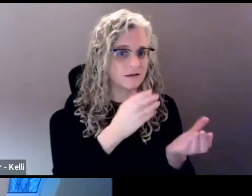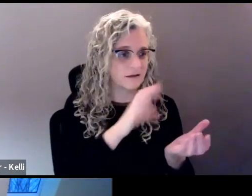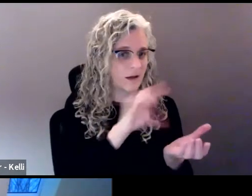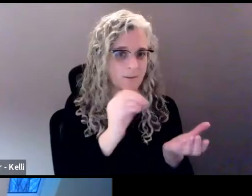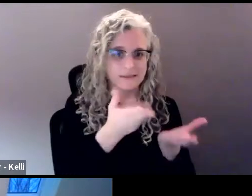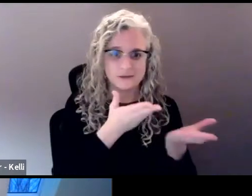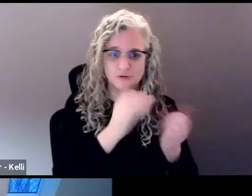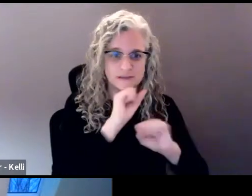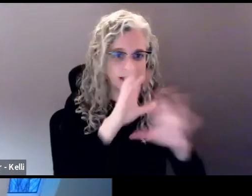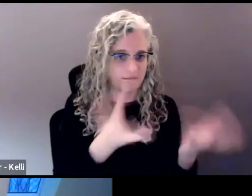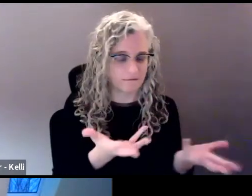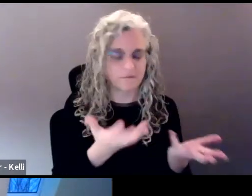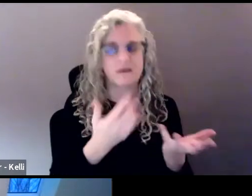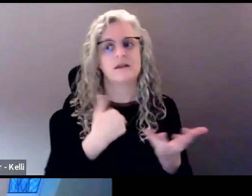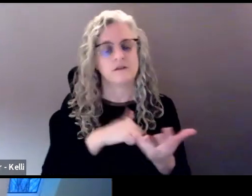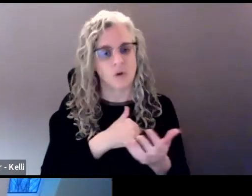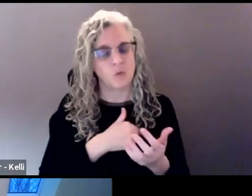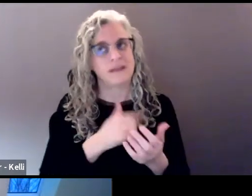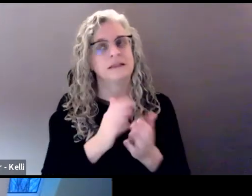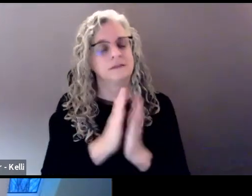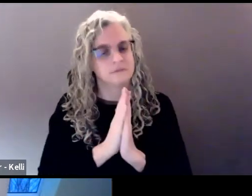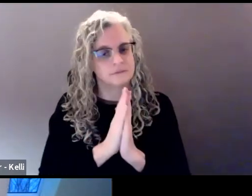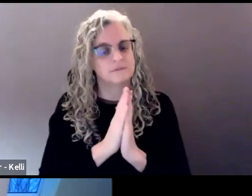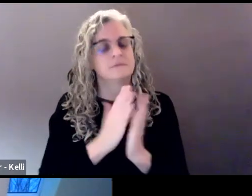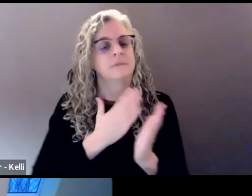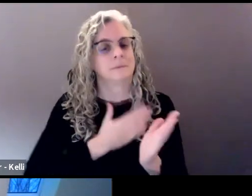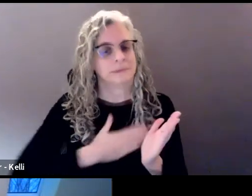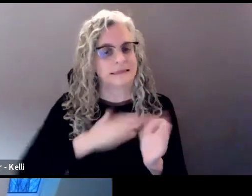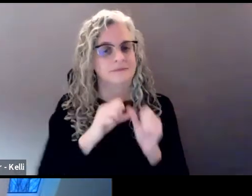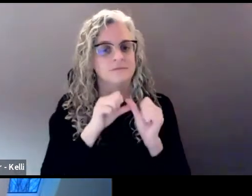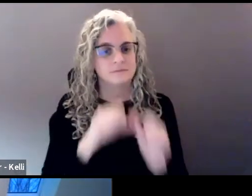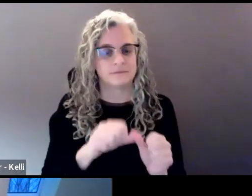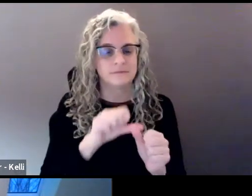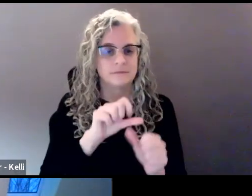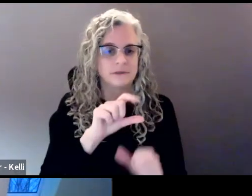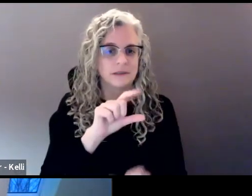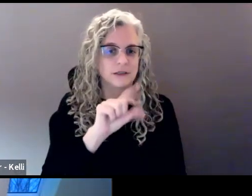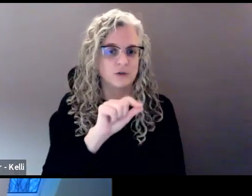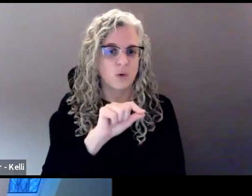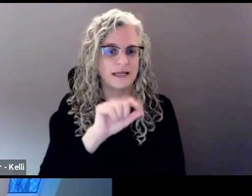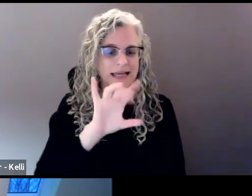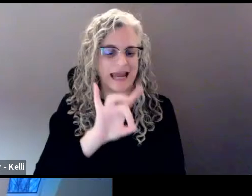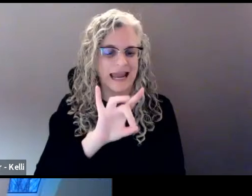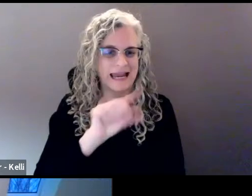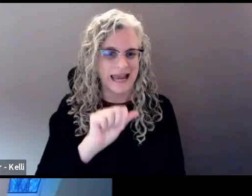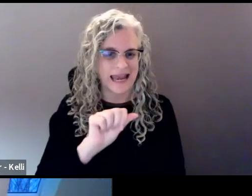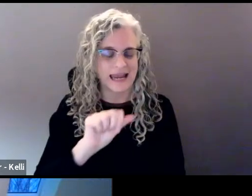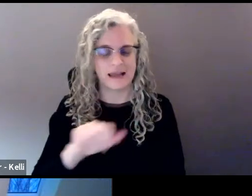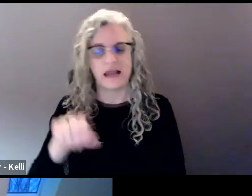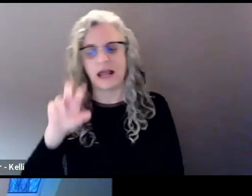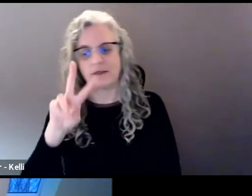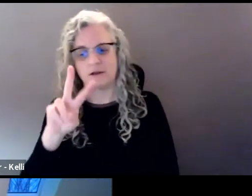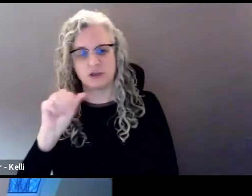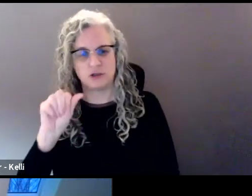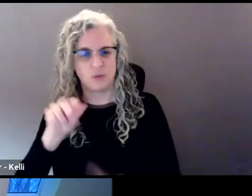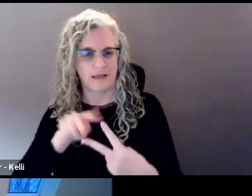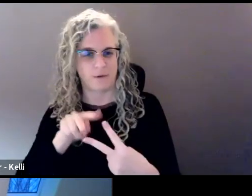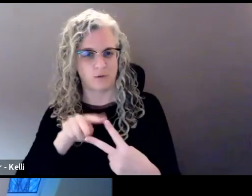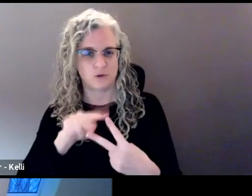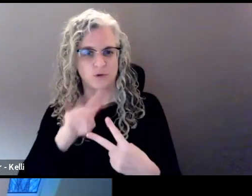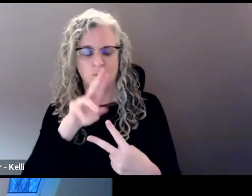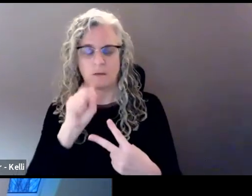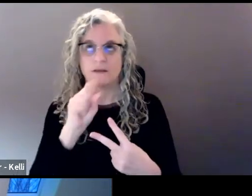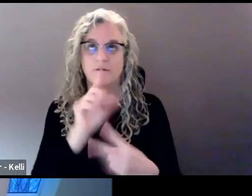very much requests the continuation of the 28A and the 2A bus lines as fundamental to